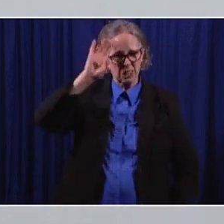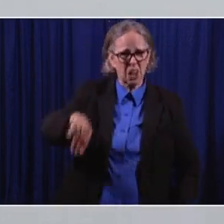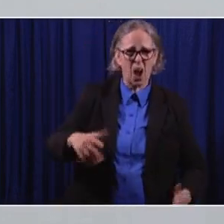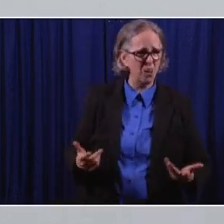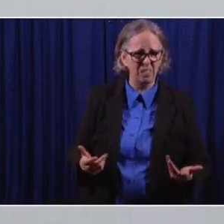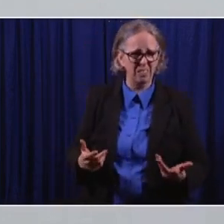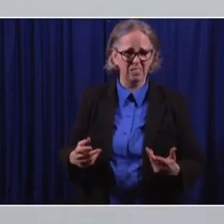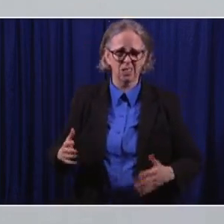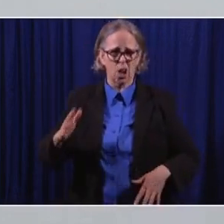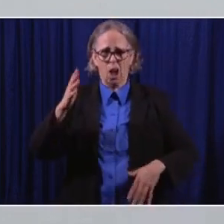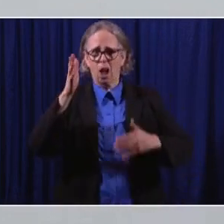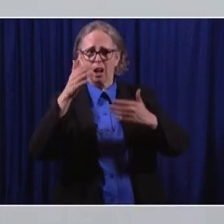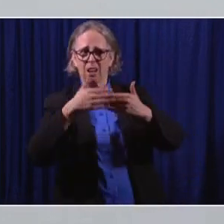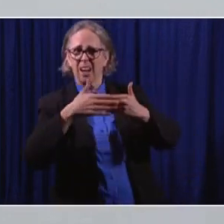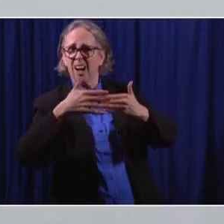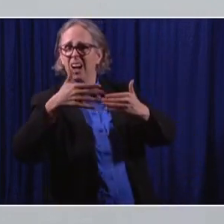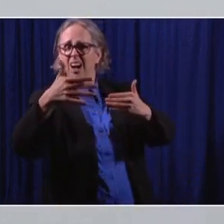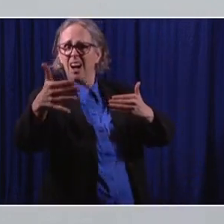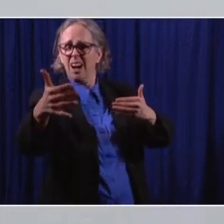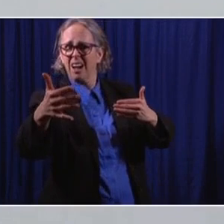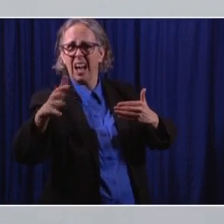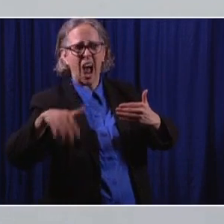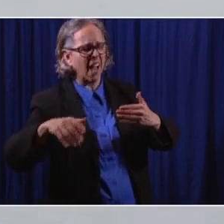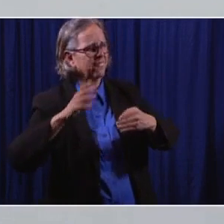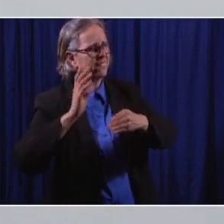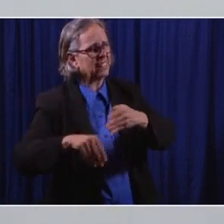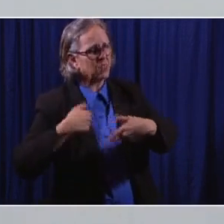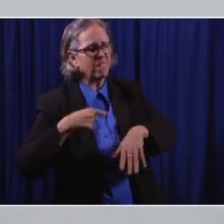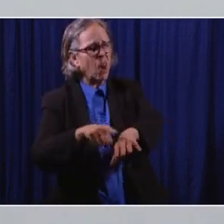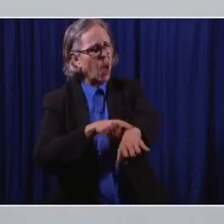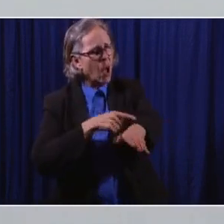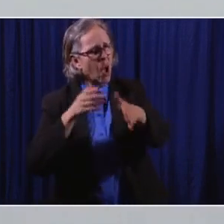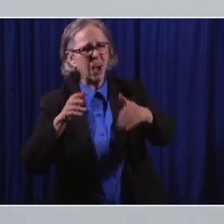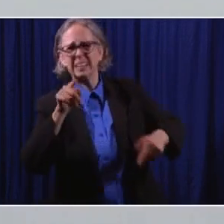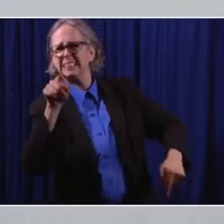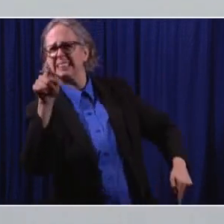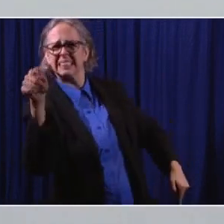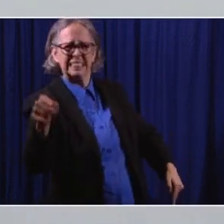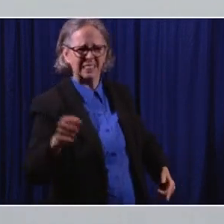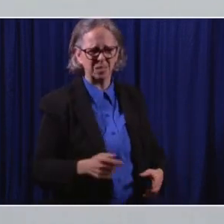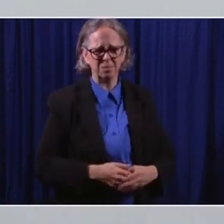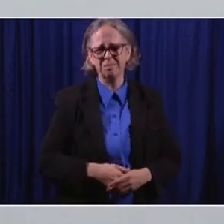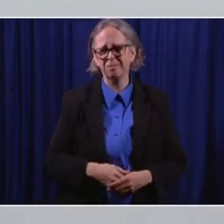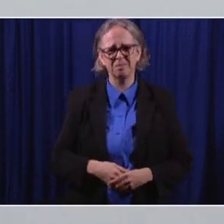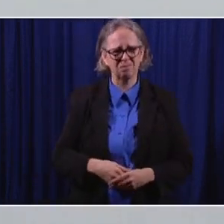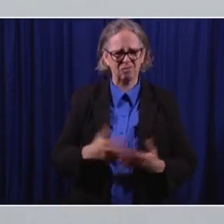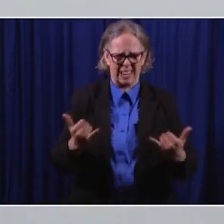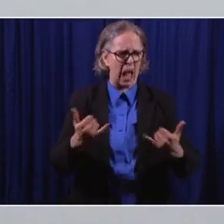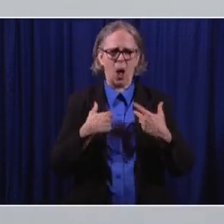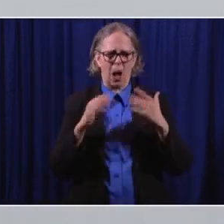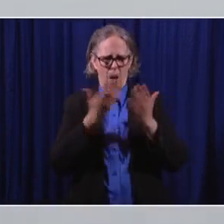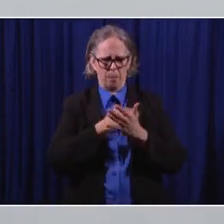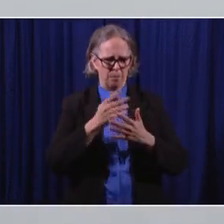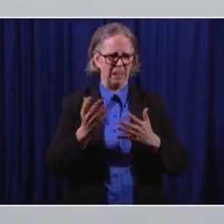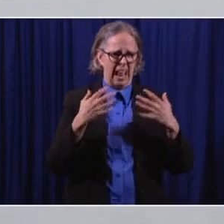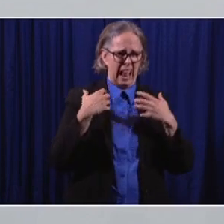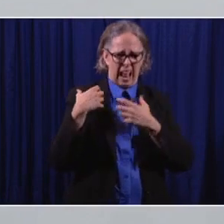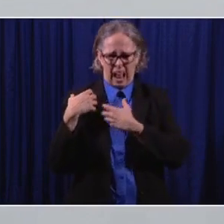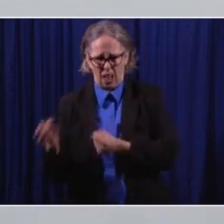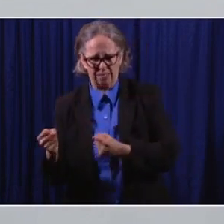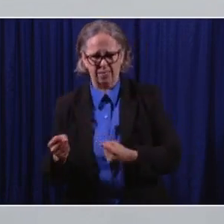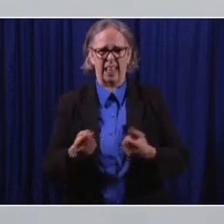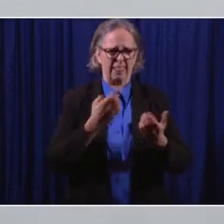know that finding that right balance on the health and economic consequences is essential to do, so that people have